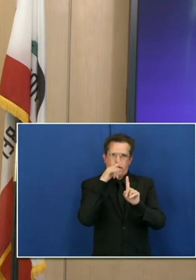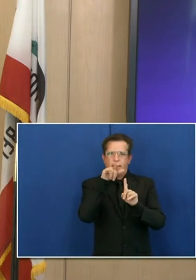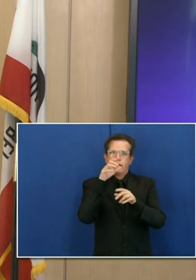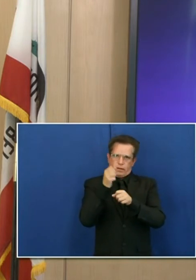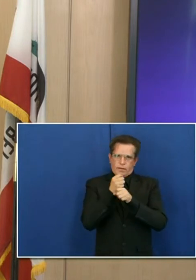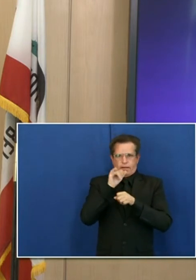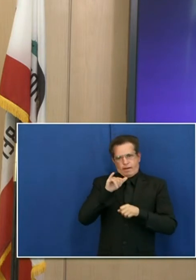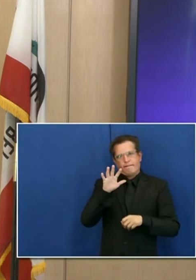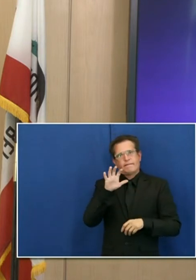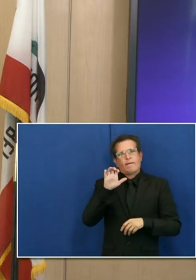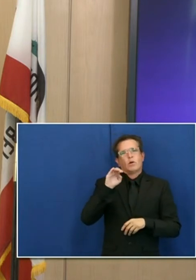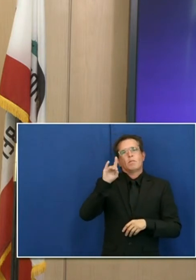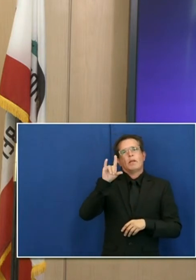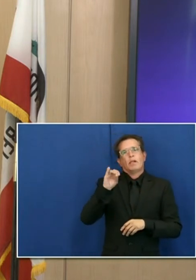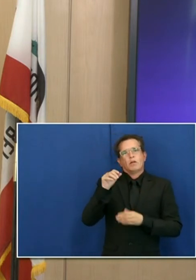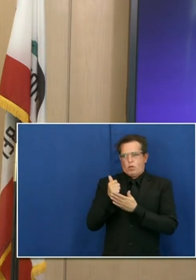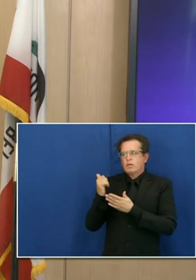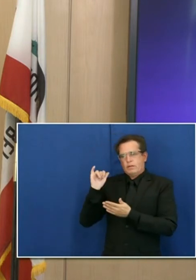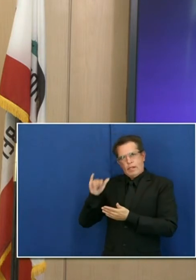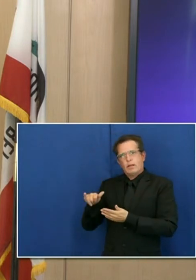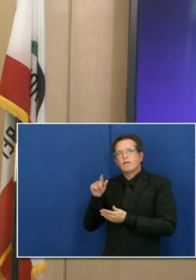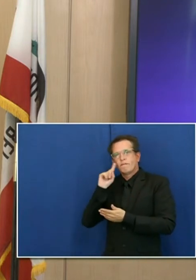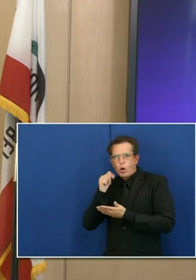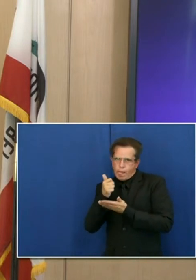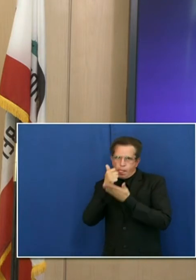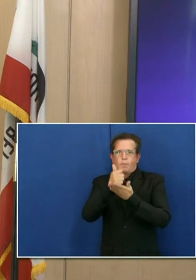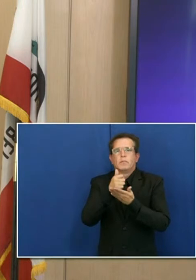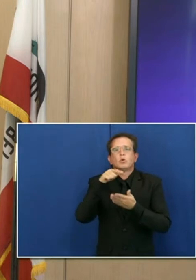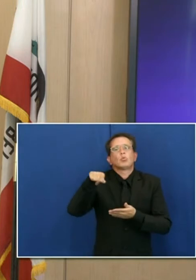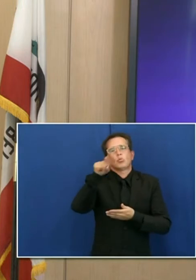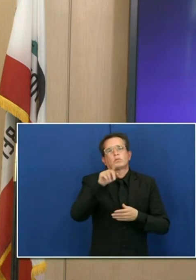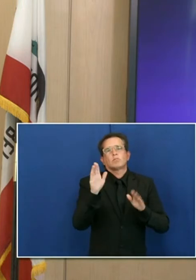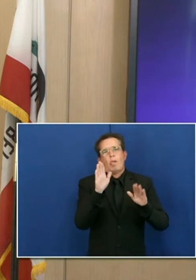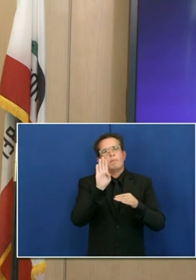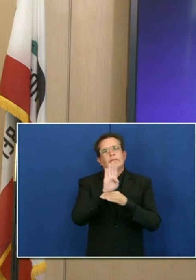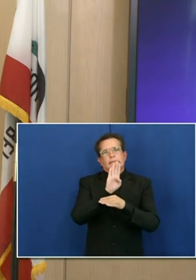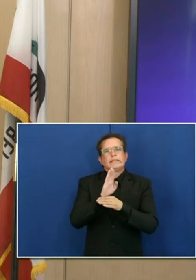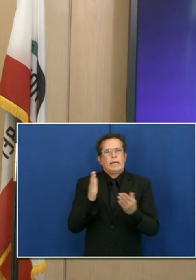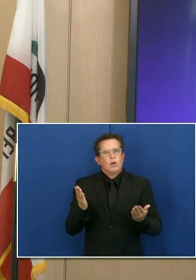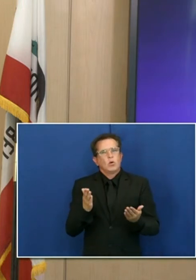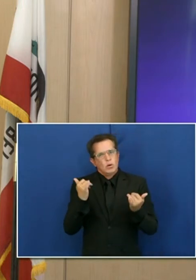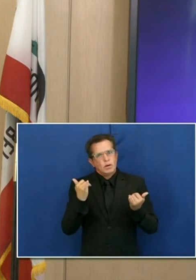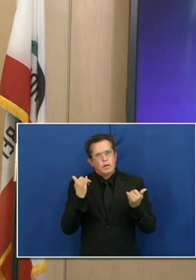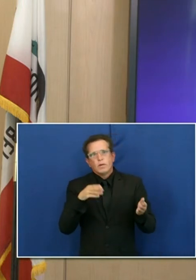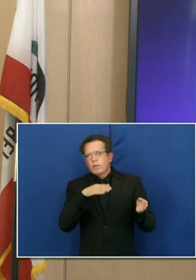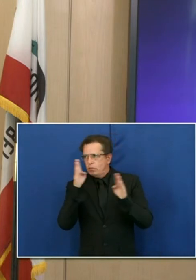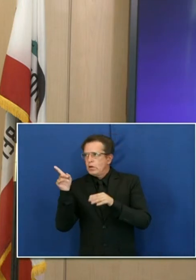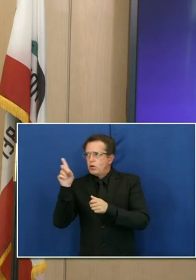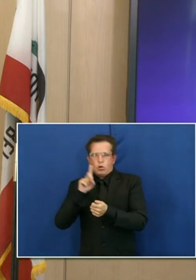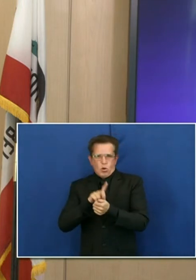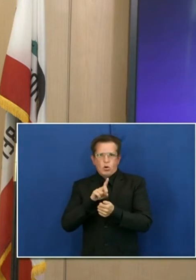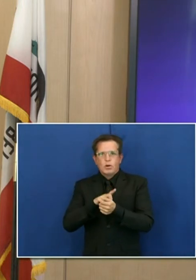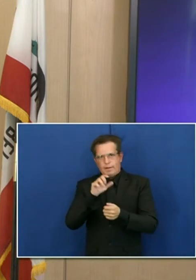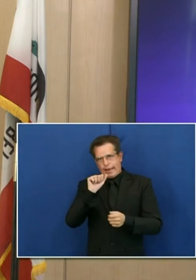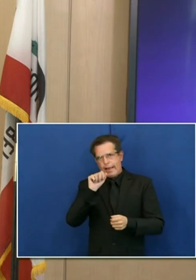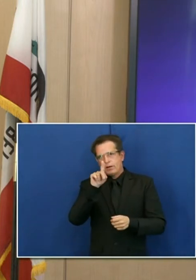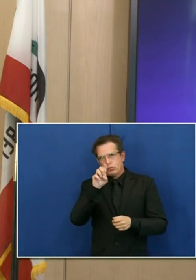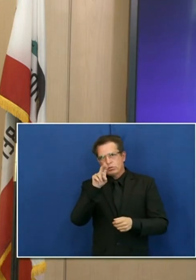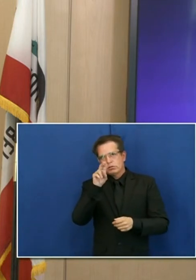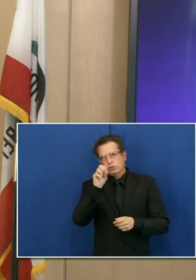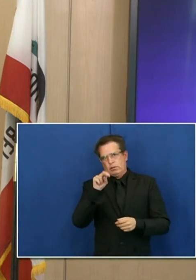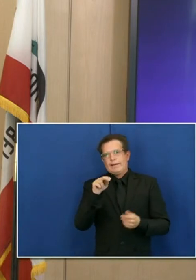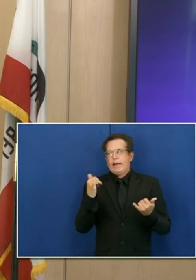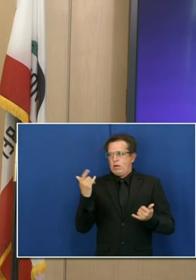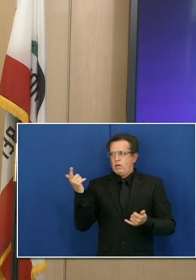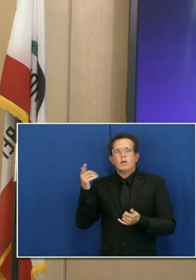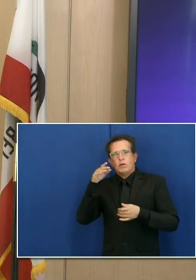in grants that are designed to help us with our businesses here. With that, let me turn it over to Dr. Anderson, who's going to talk more about the UK variant's